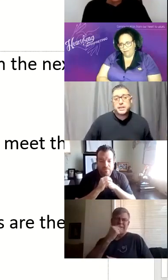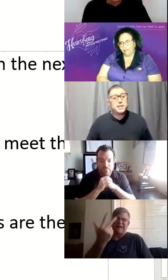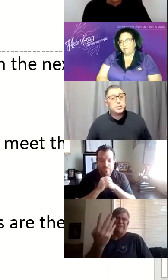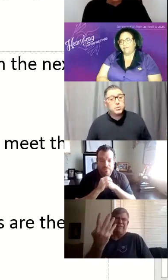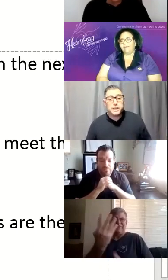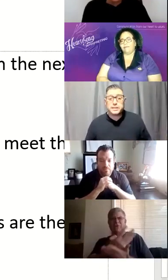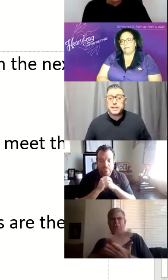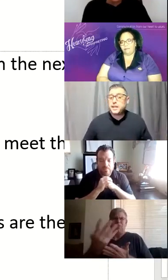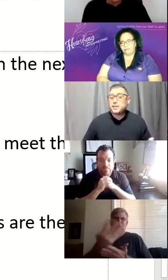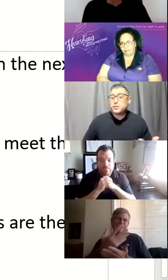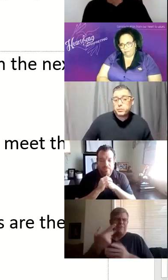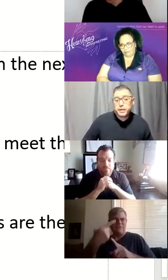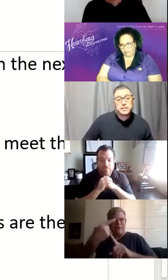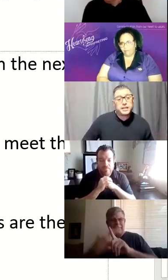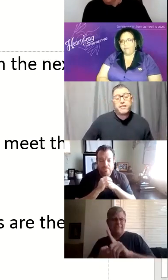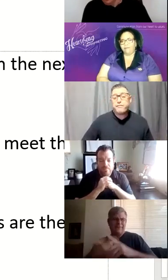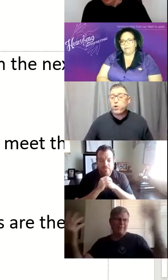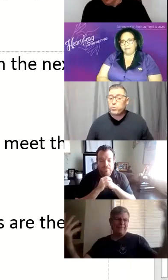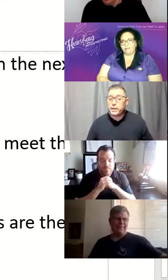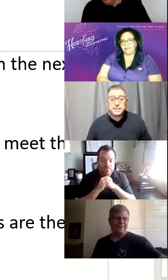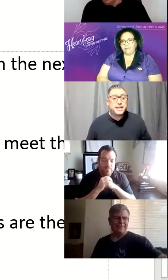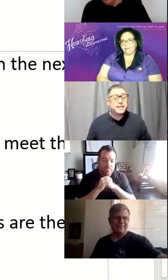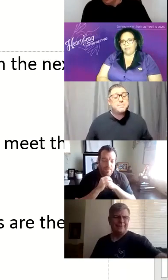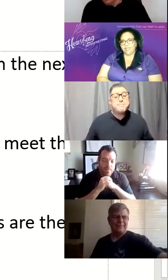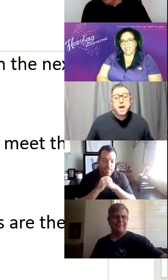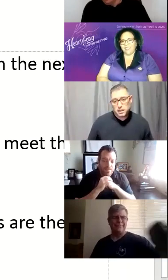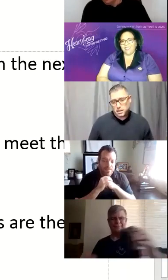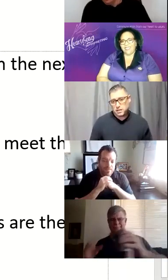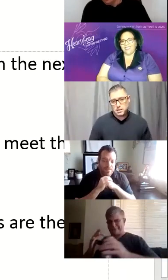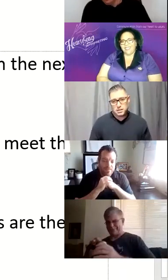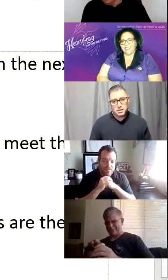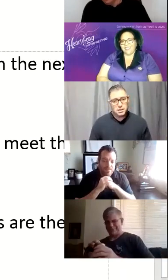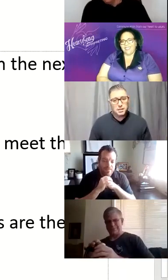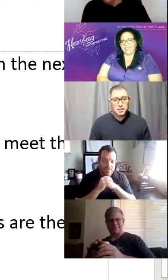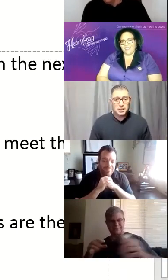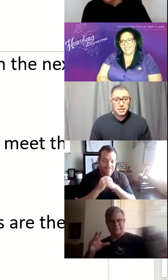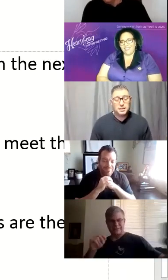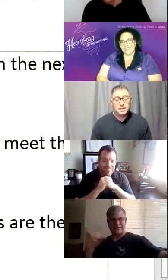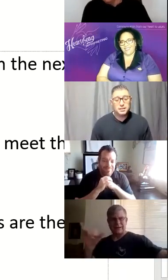They take 2 weeks. They take 3 weeks. They take 4 weeks. It takes a month.